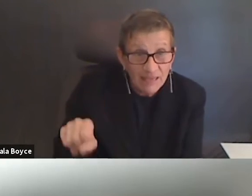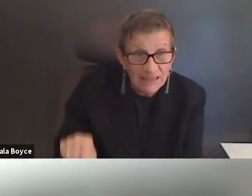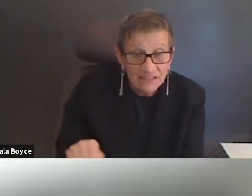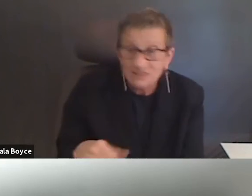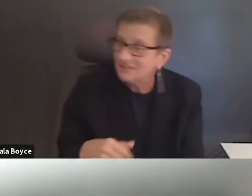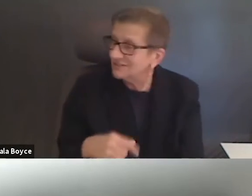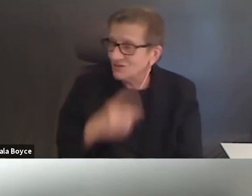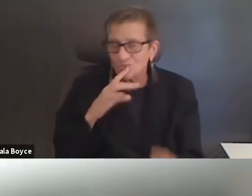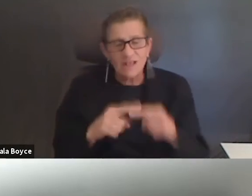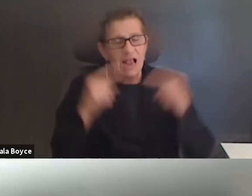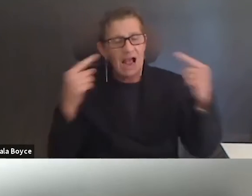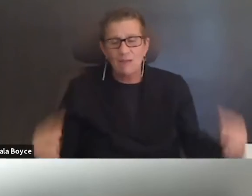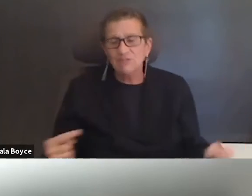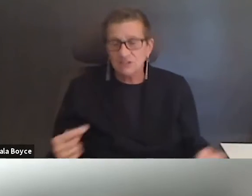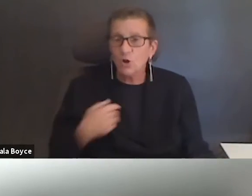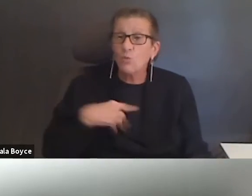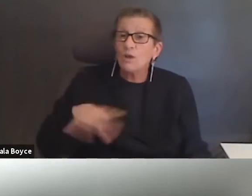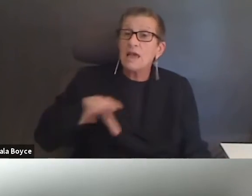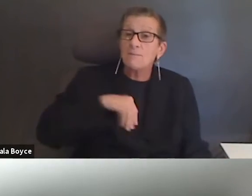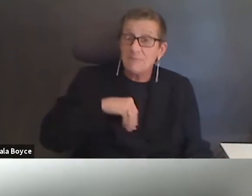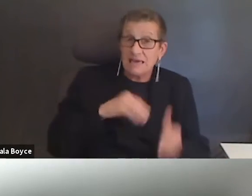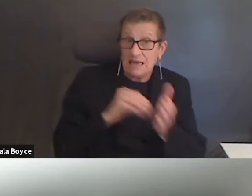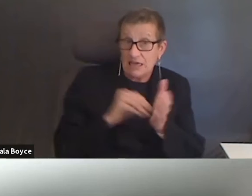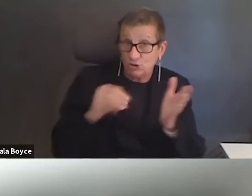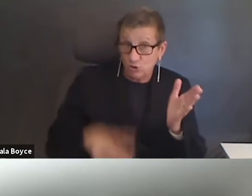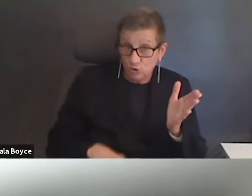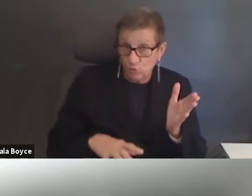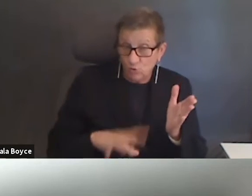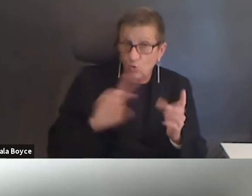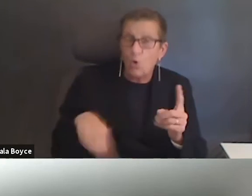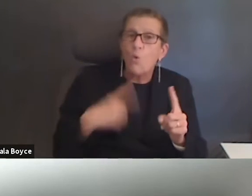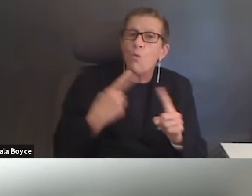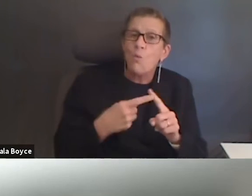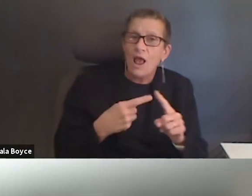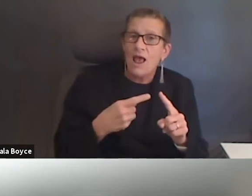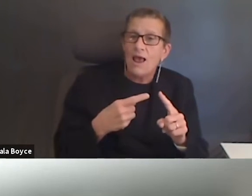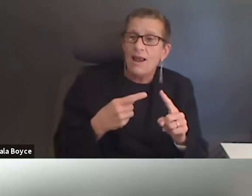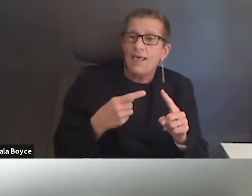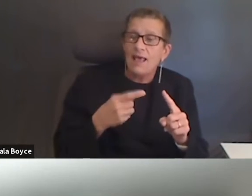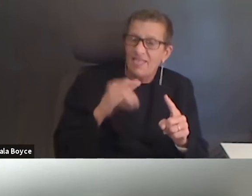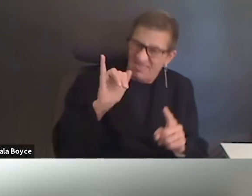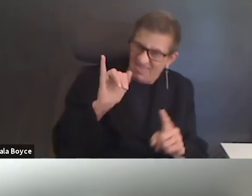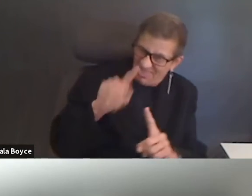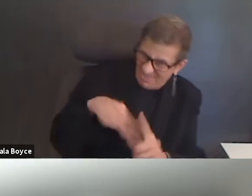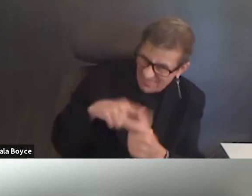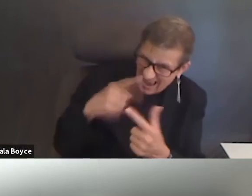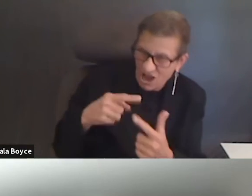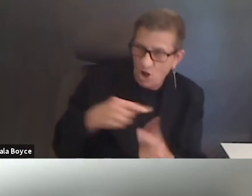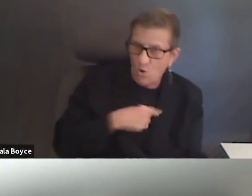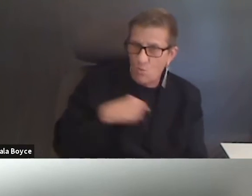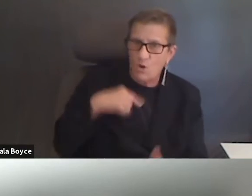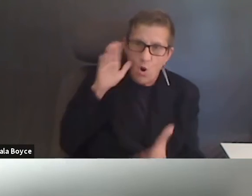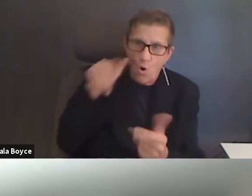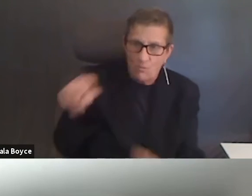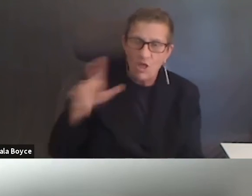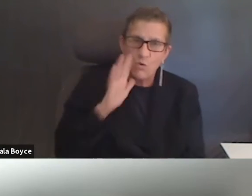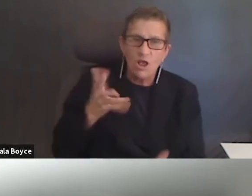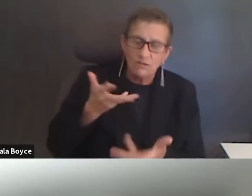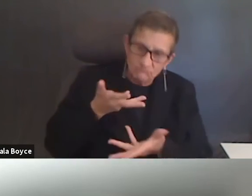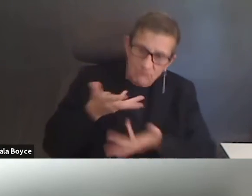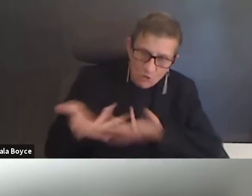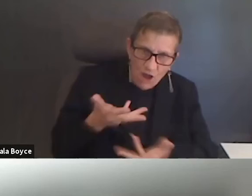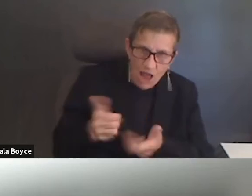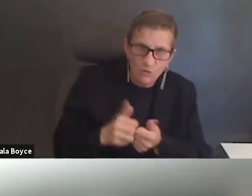a student, it is only then that we hope that they will interact with us